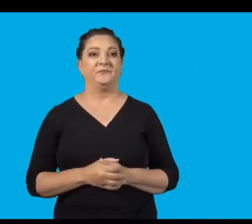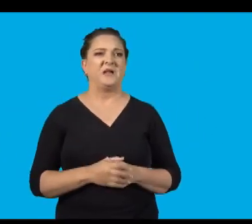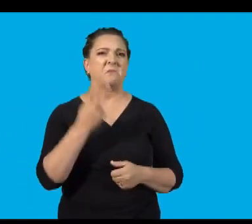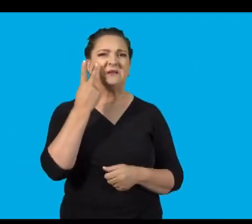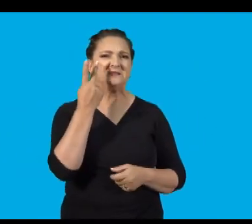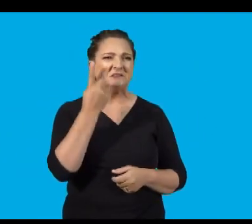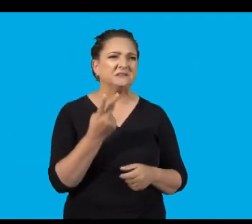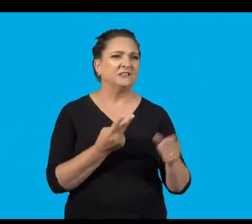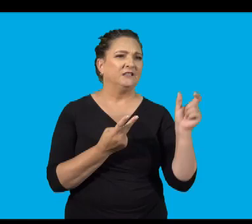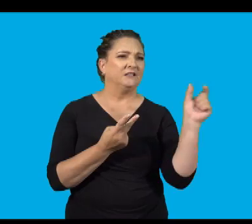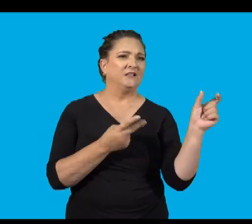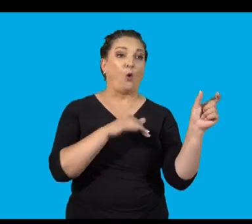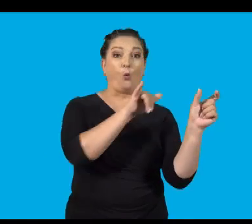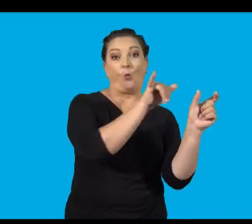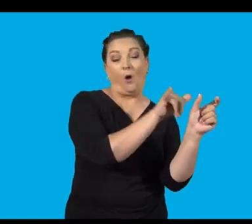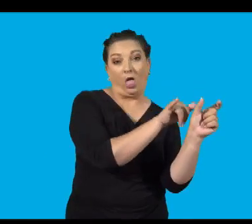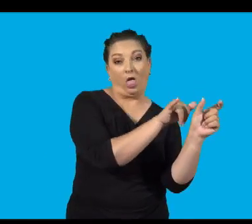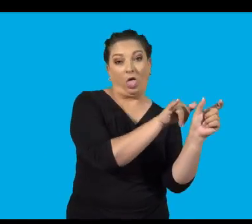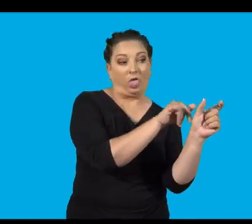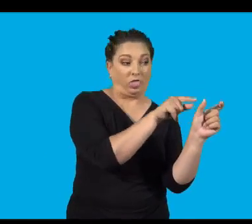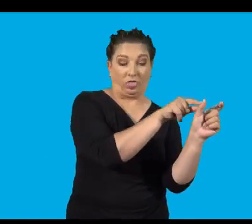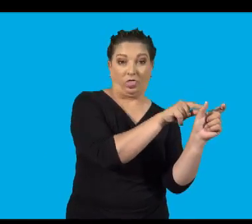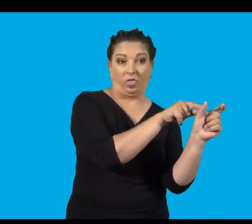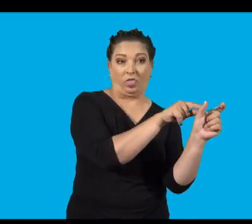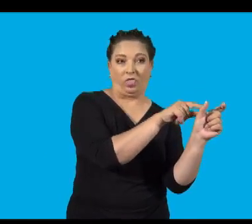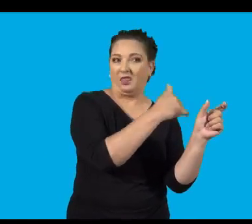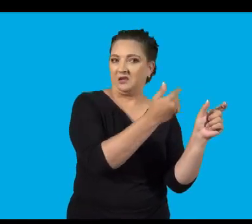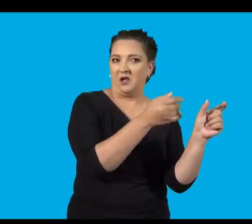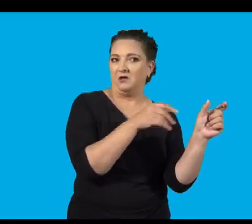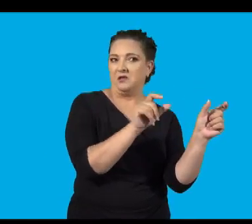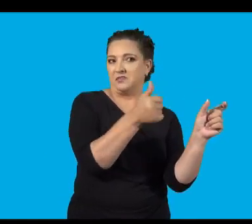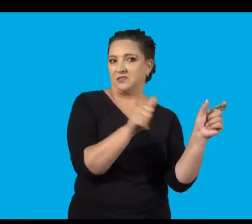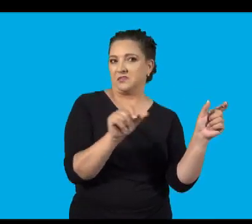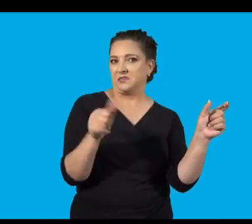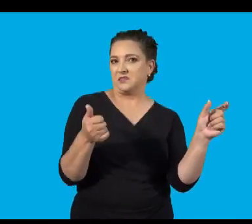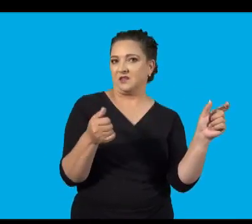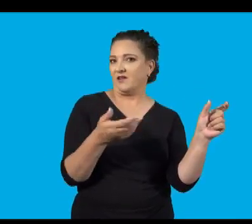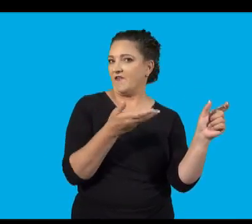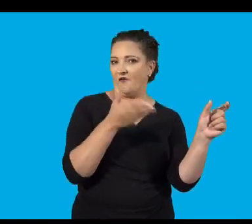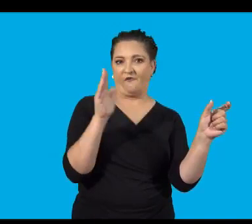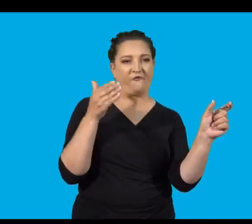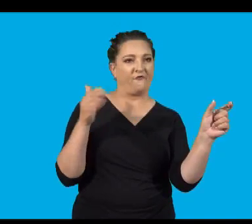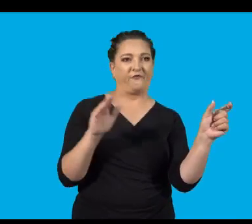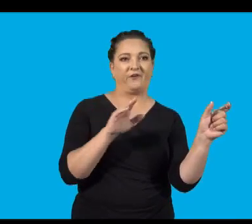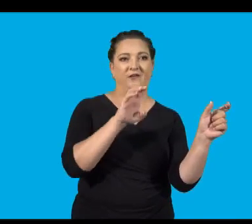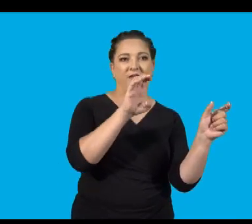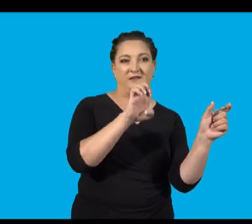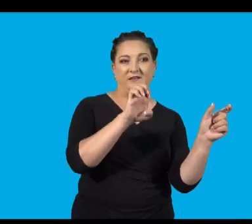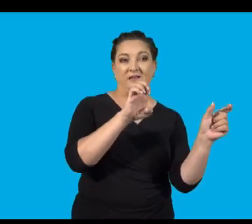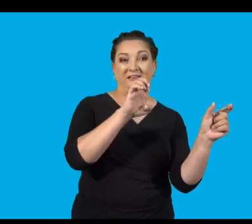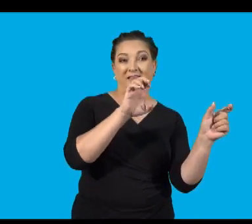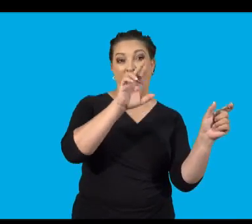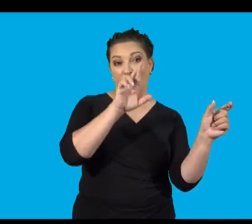the words ending on Y, all right? Can you see the Y is dropped in your answer there? For easier